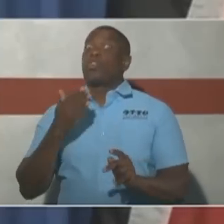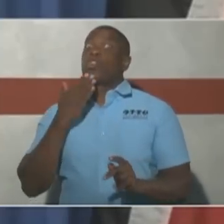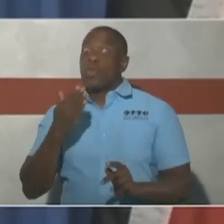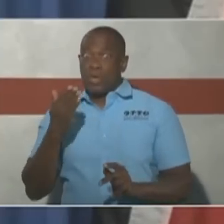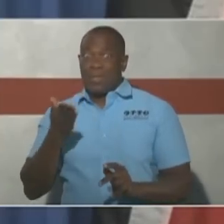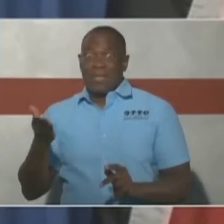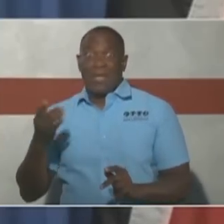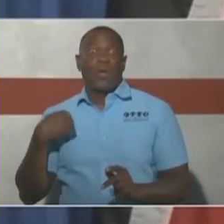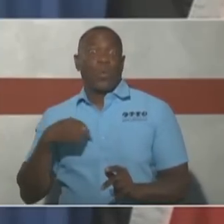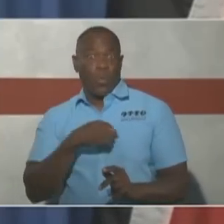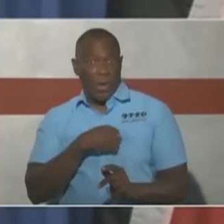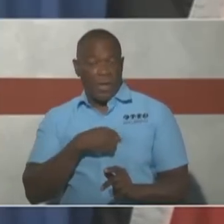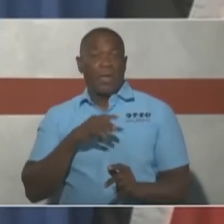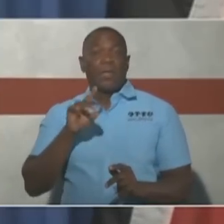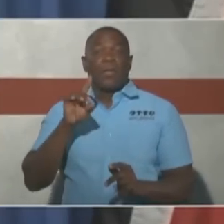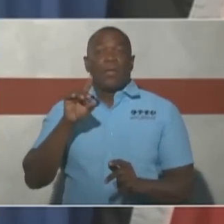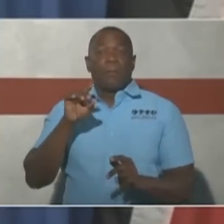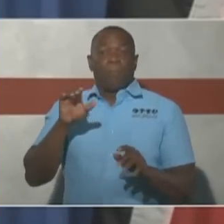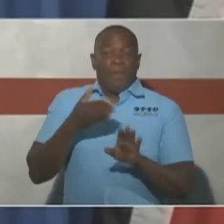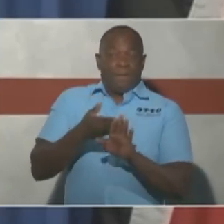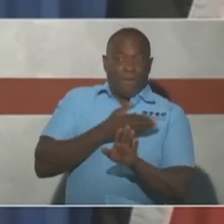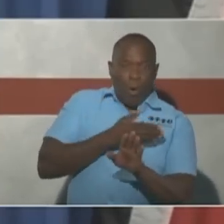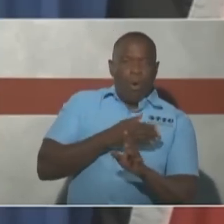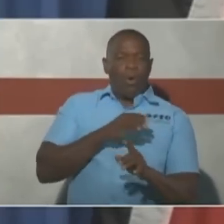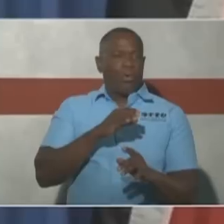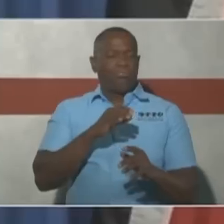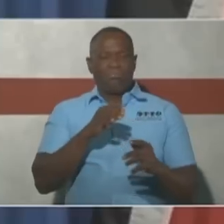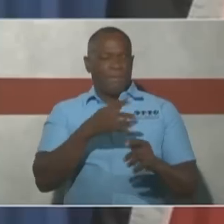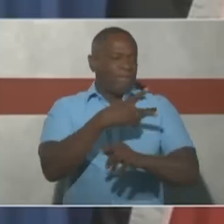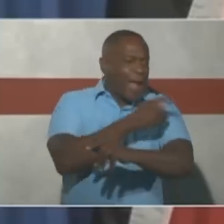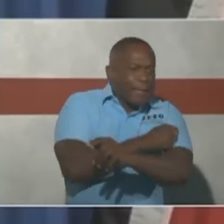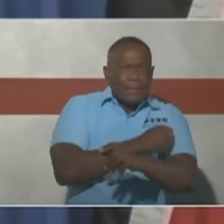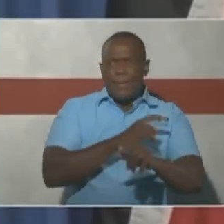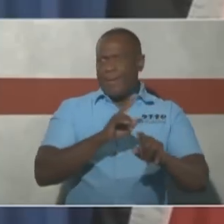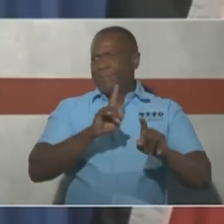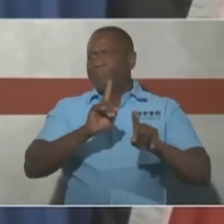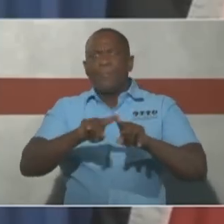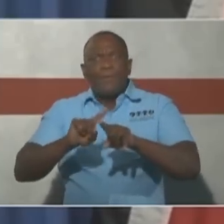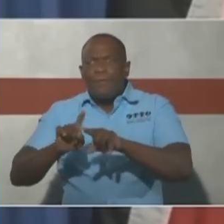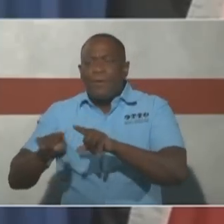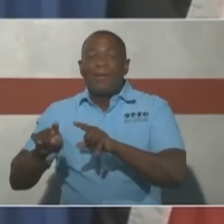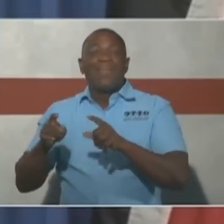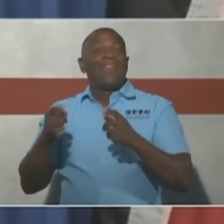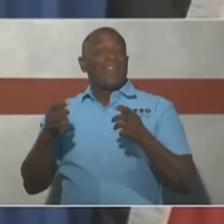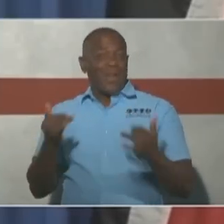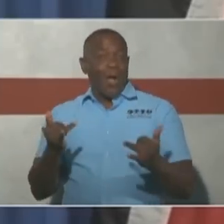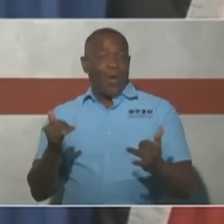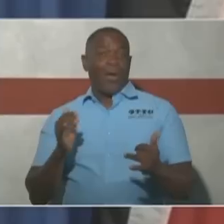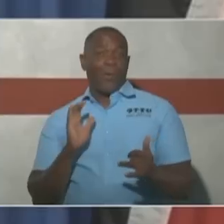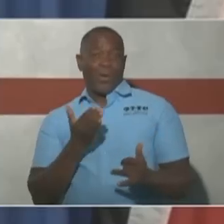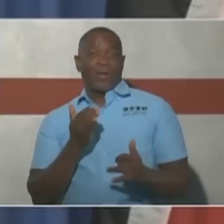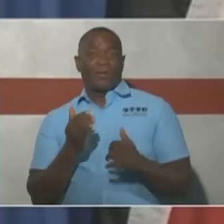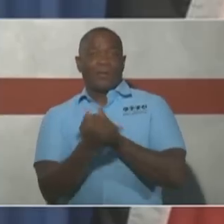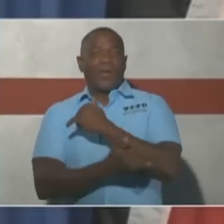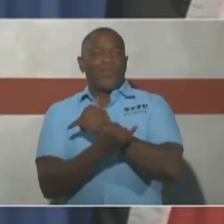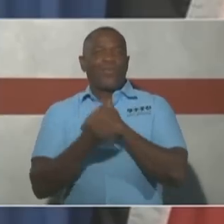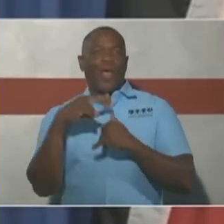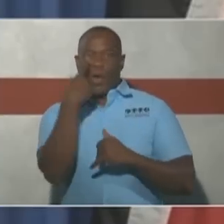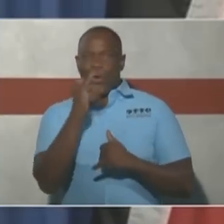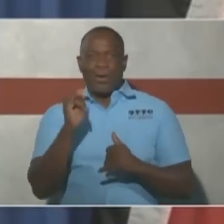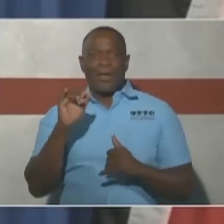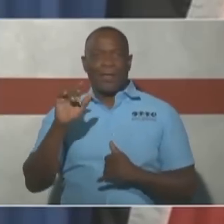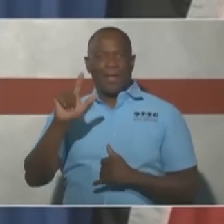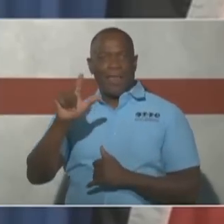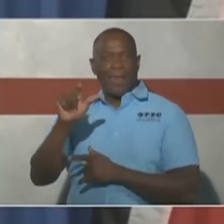how can you still get in COVID? That is not the role of the vaccine. And a lot of data is